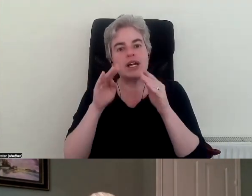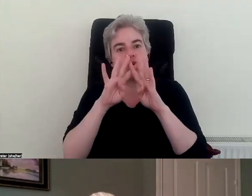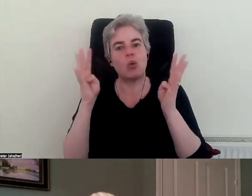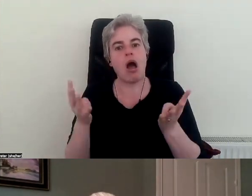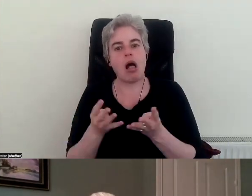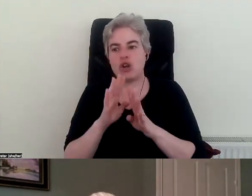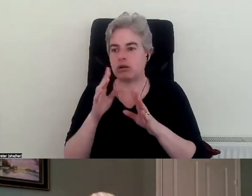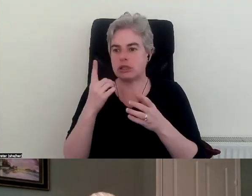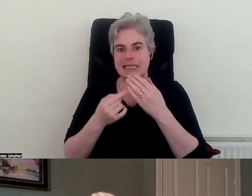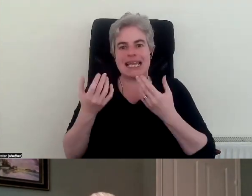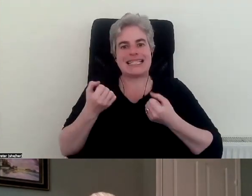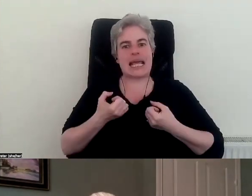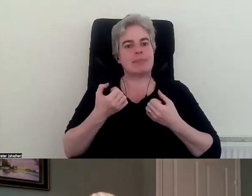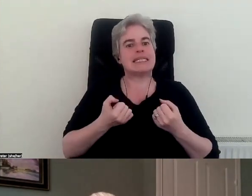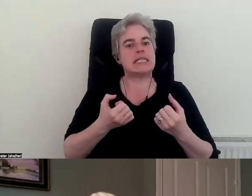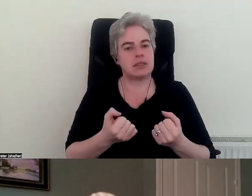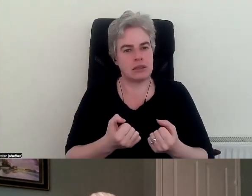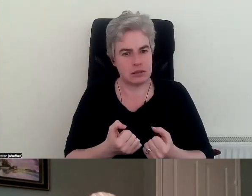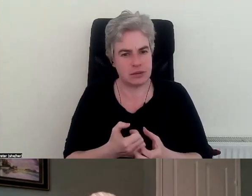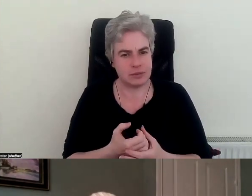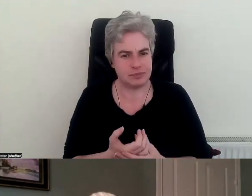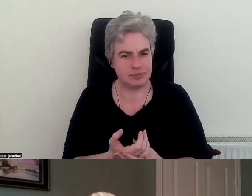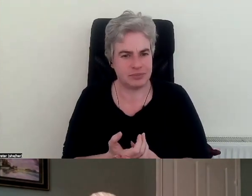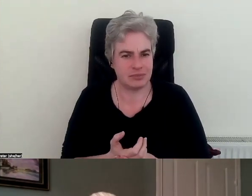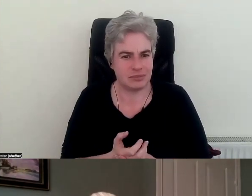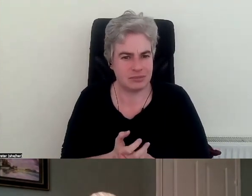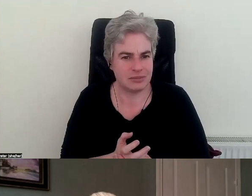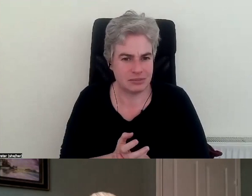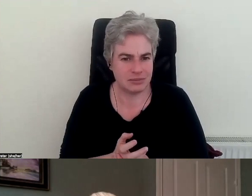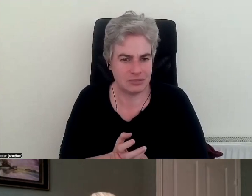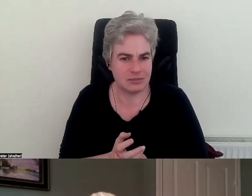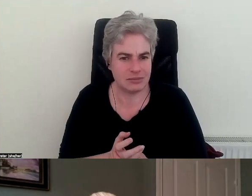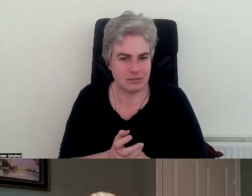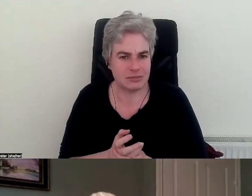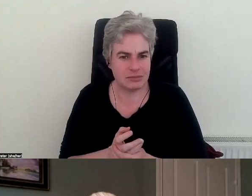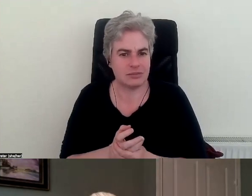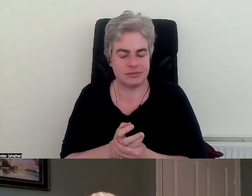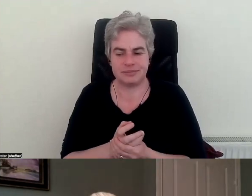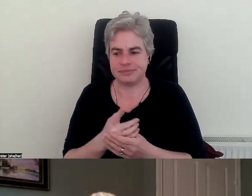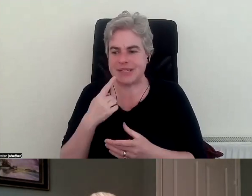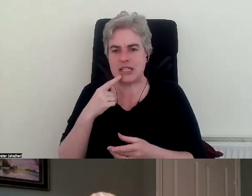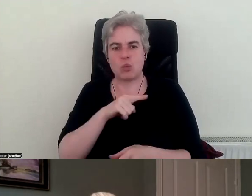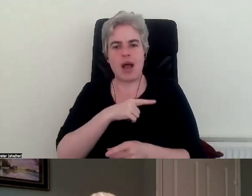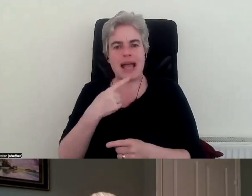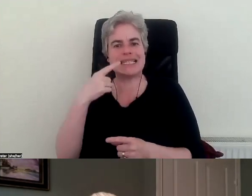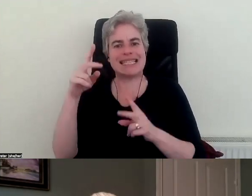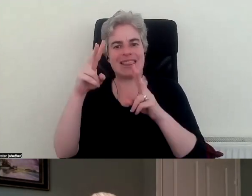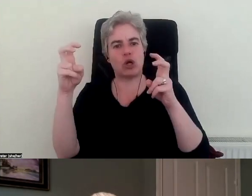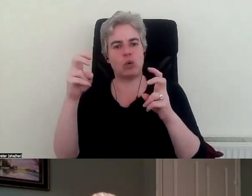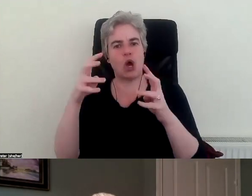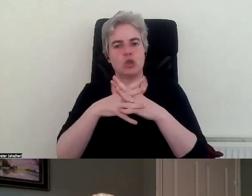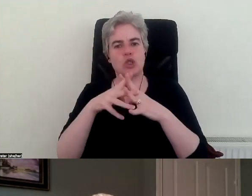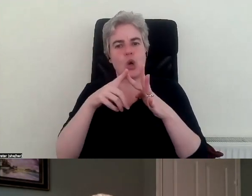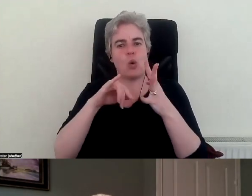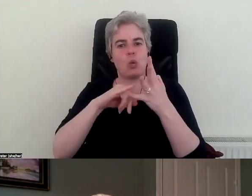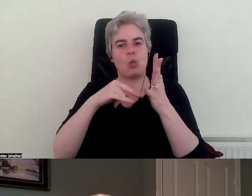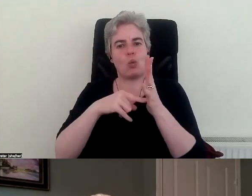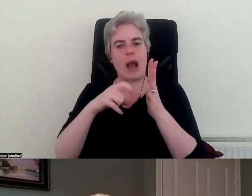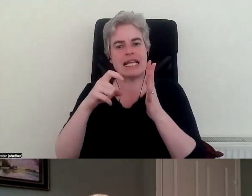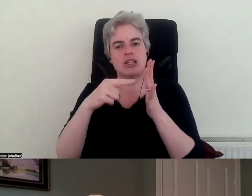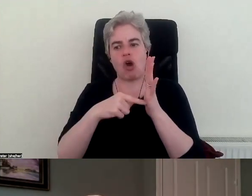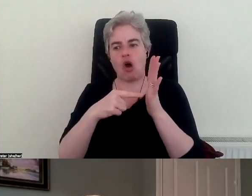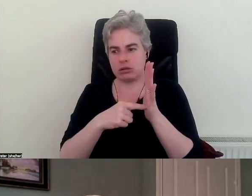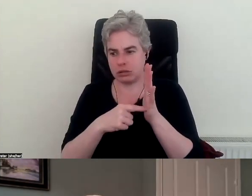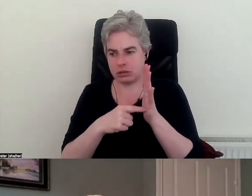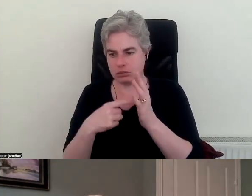are. Do you get, this is where I was locating Westcott, not necessarily in a sense as one